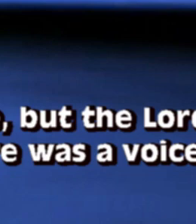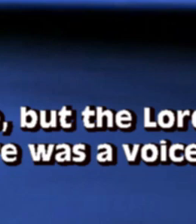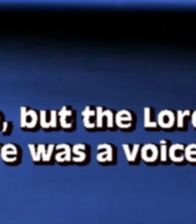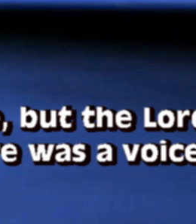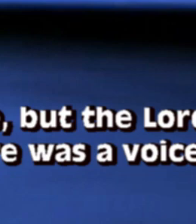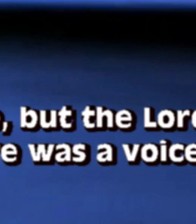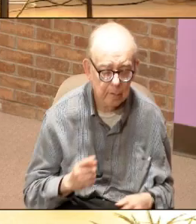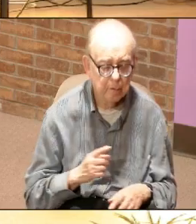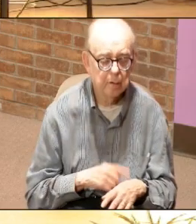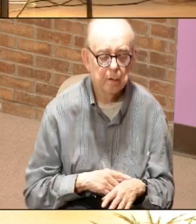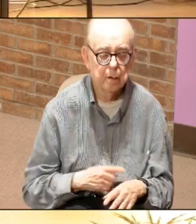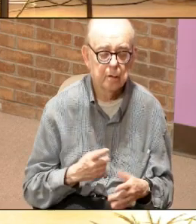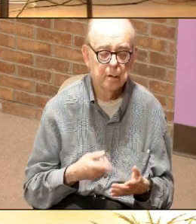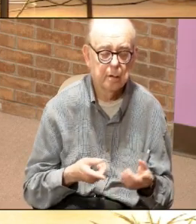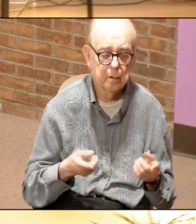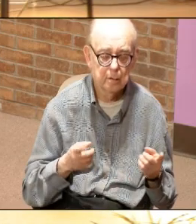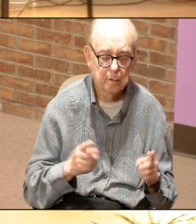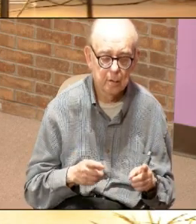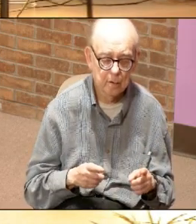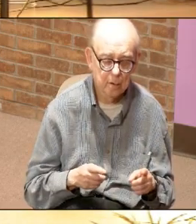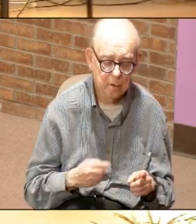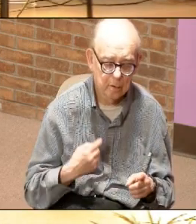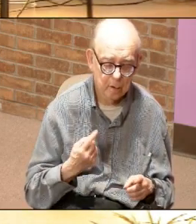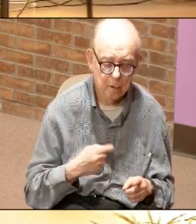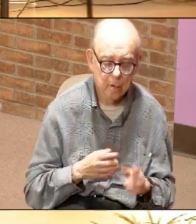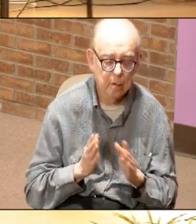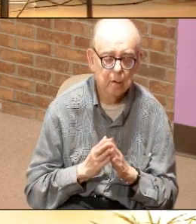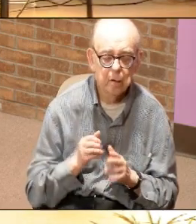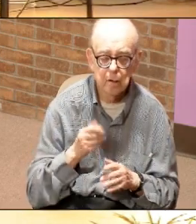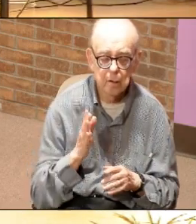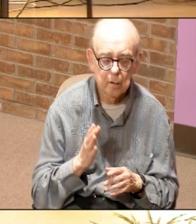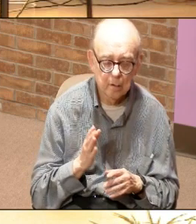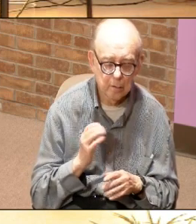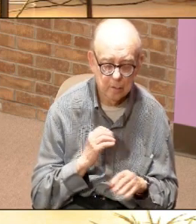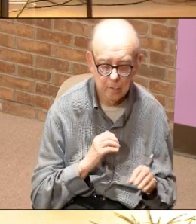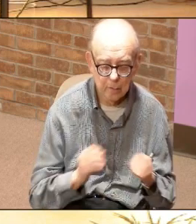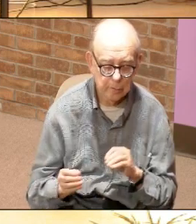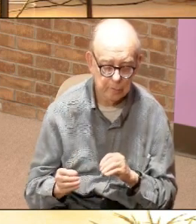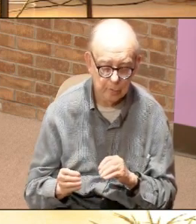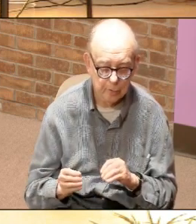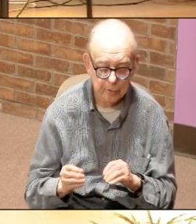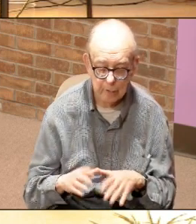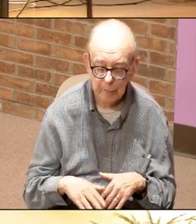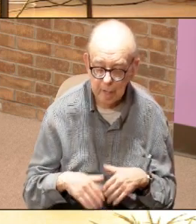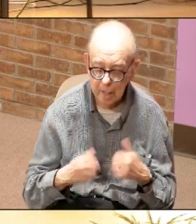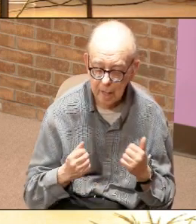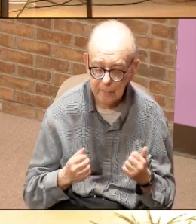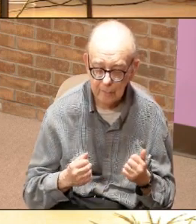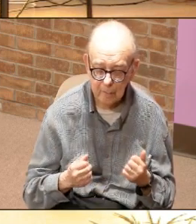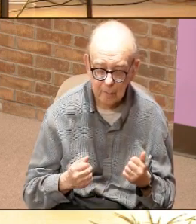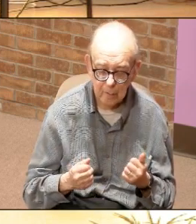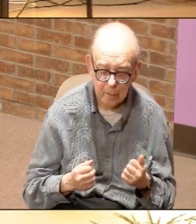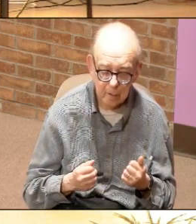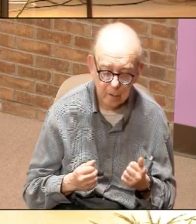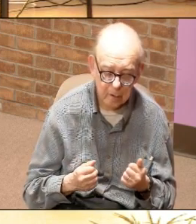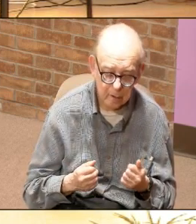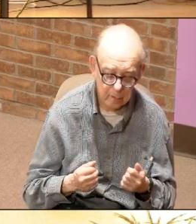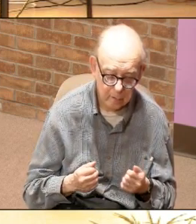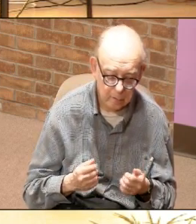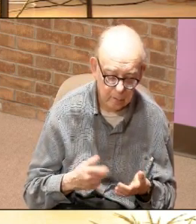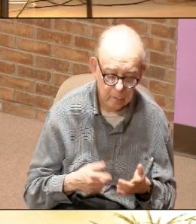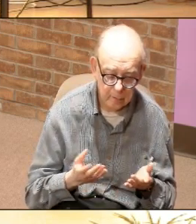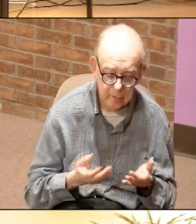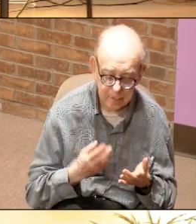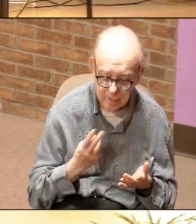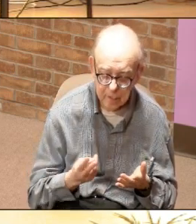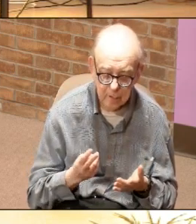See, a lot of times what happens is we ask God, will you move in my life? And all of us, what we're looking